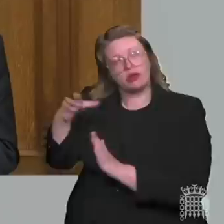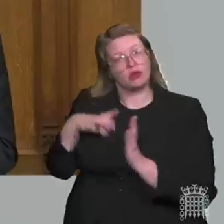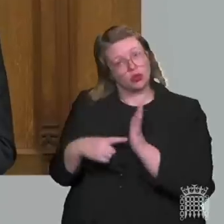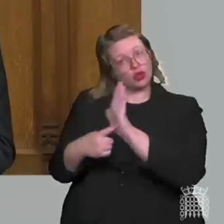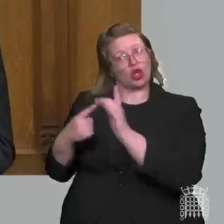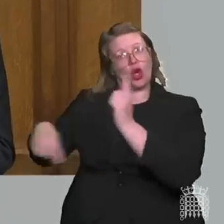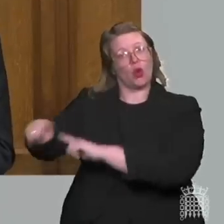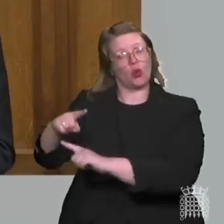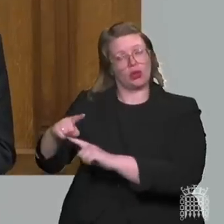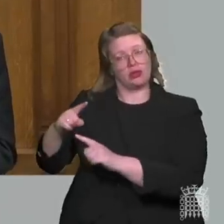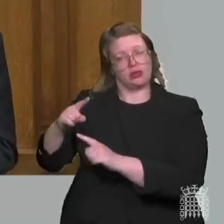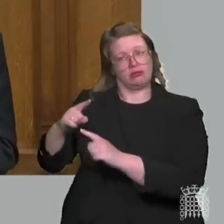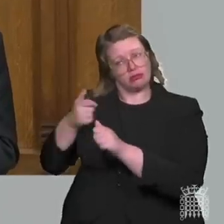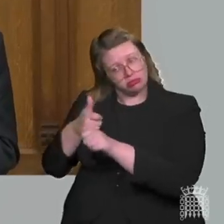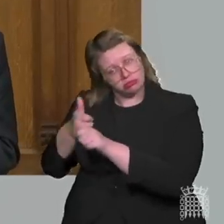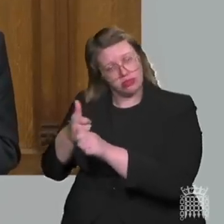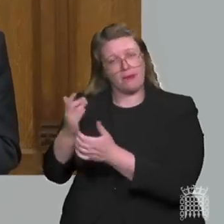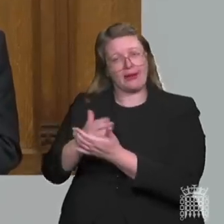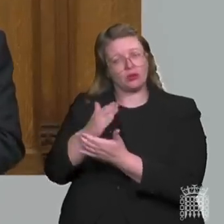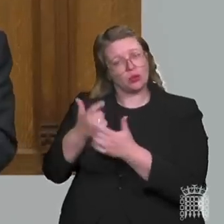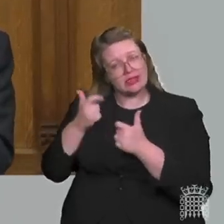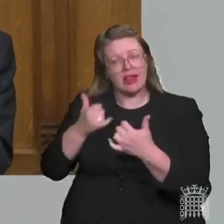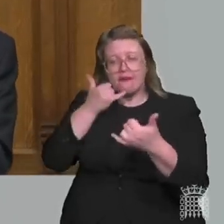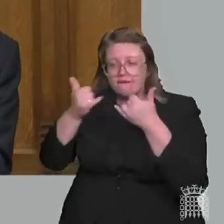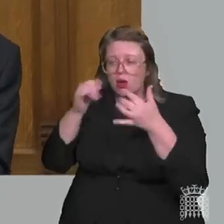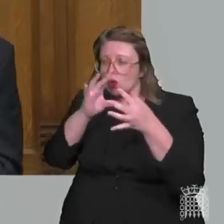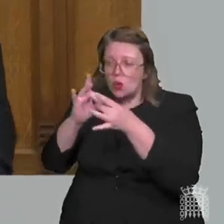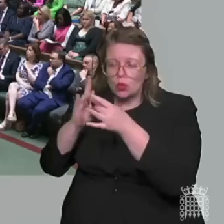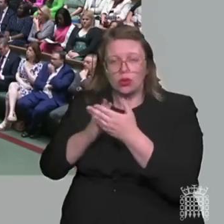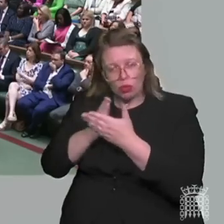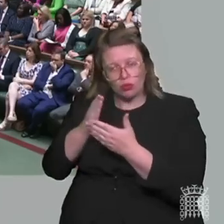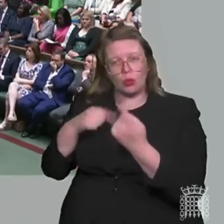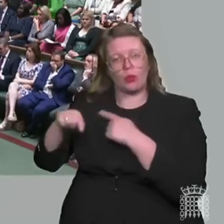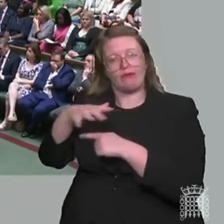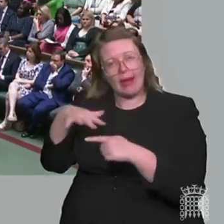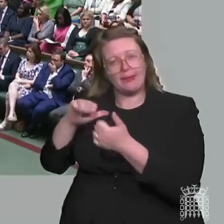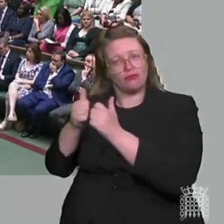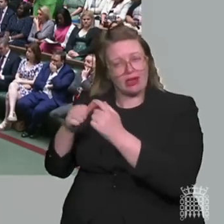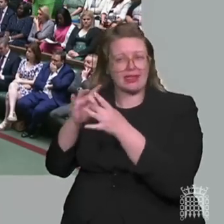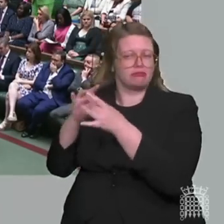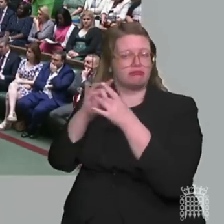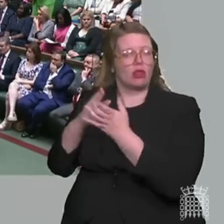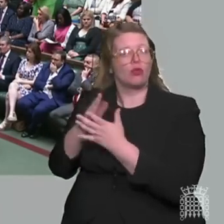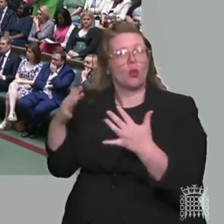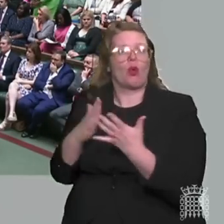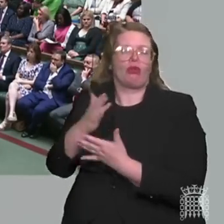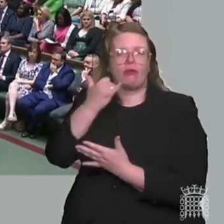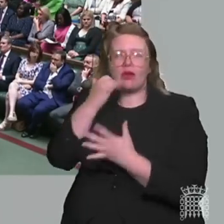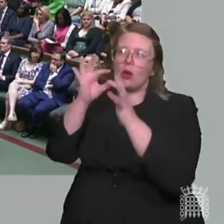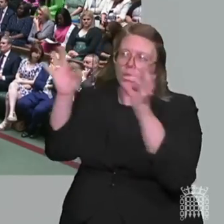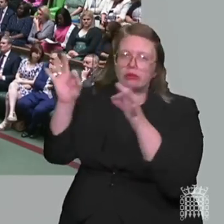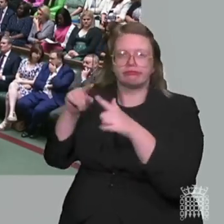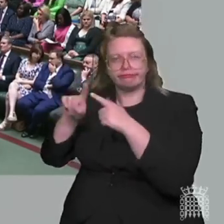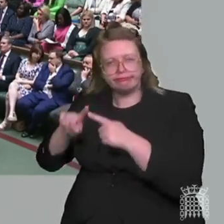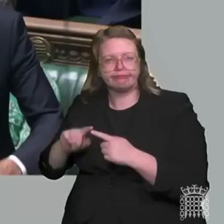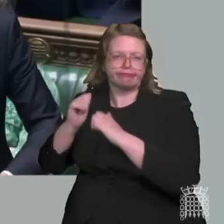are kept connected with their loved ones throughout the war? Prime Minister. Can I thank my honourable friend